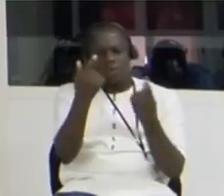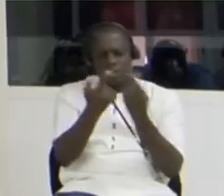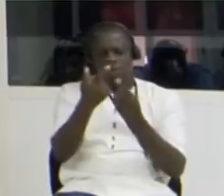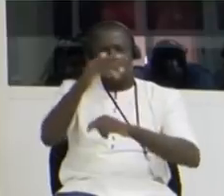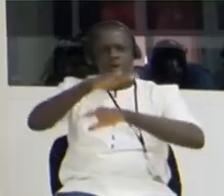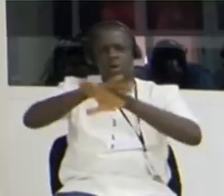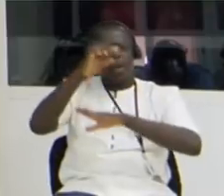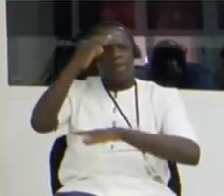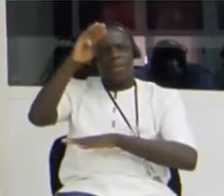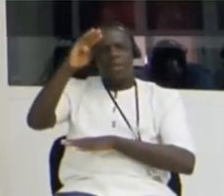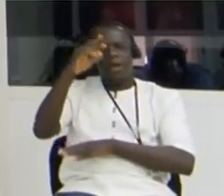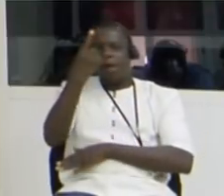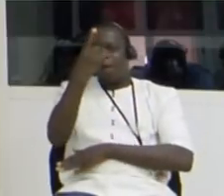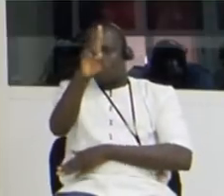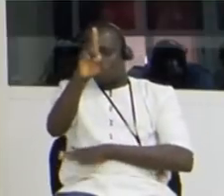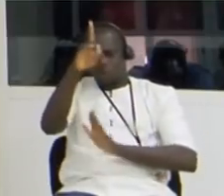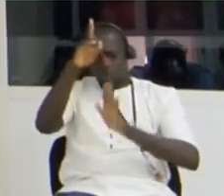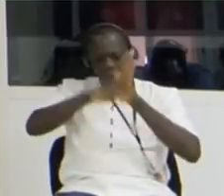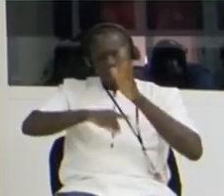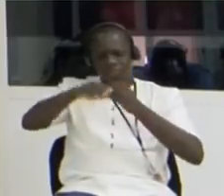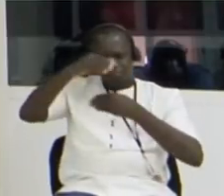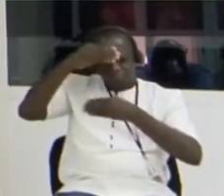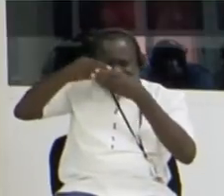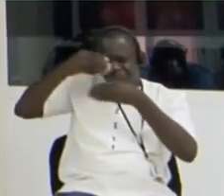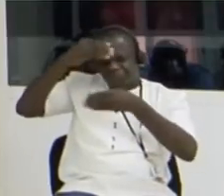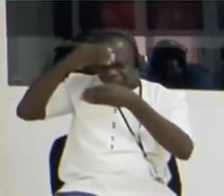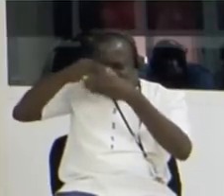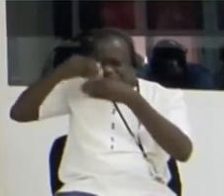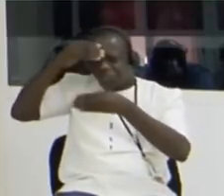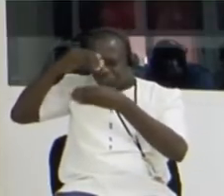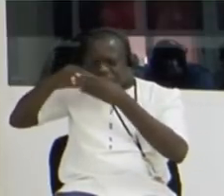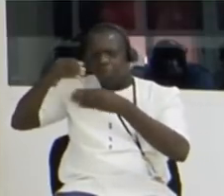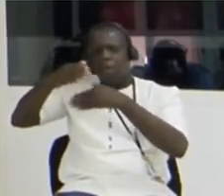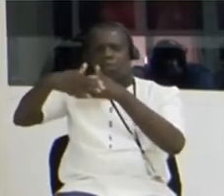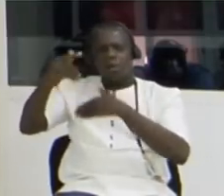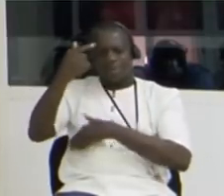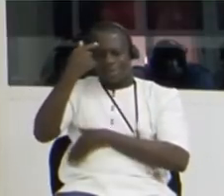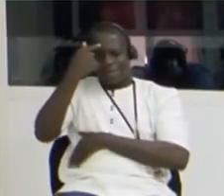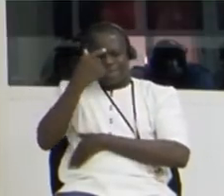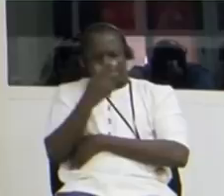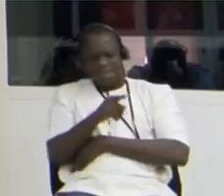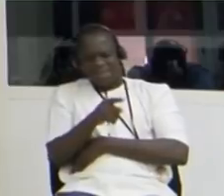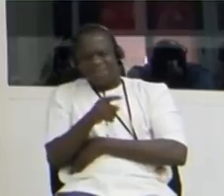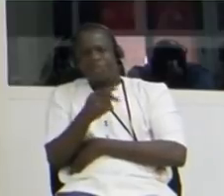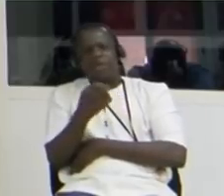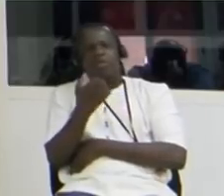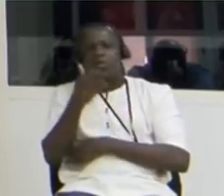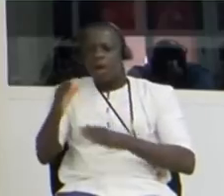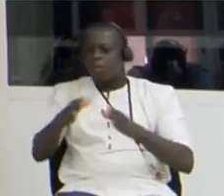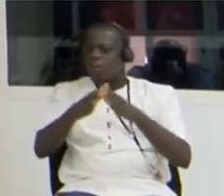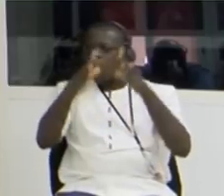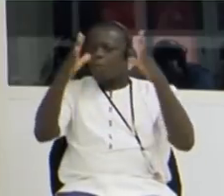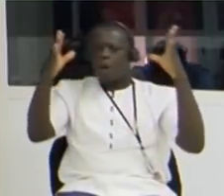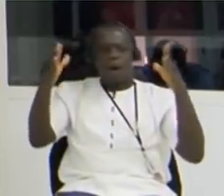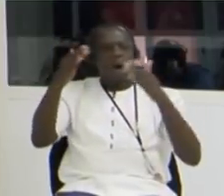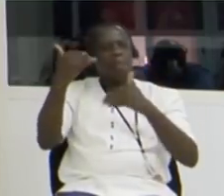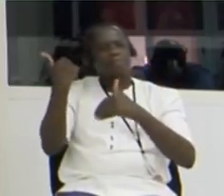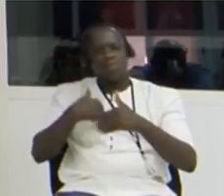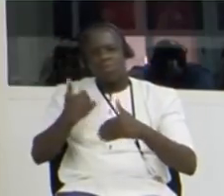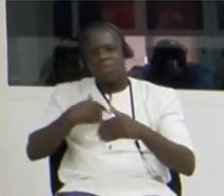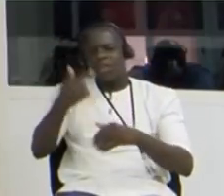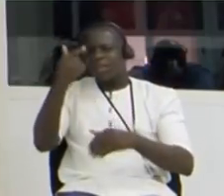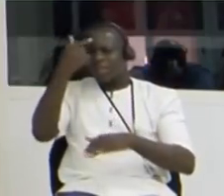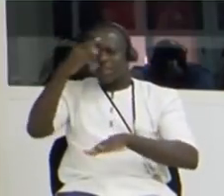we learned a lot from the first edition. And it was like the number was big, and we relied so much on people we